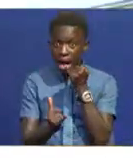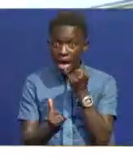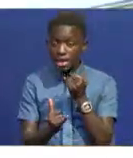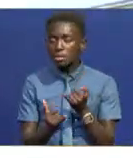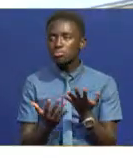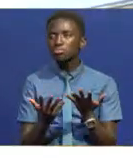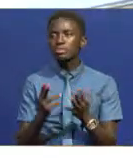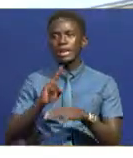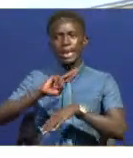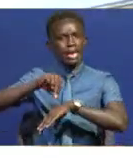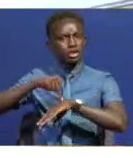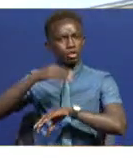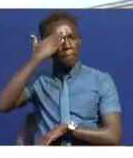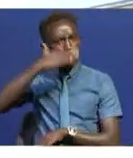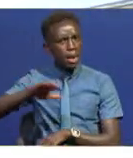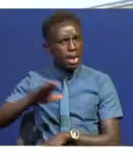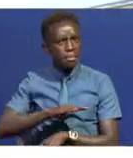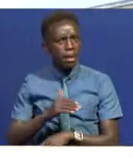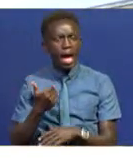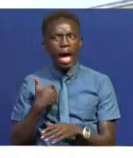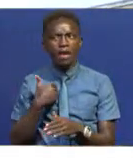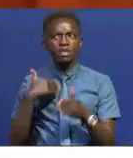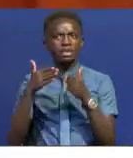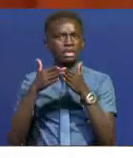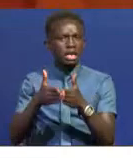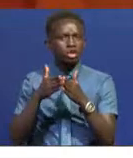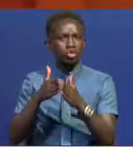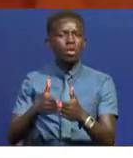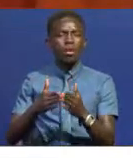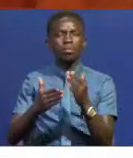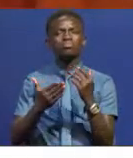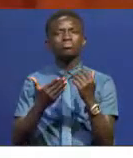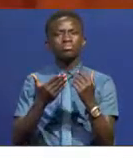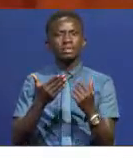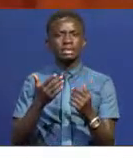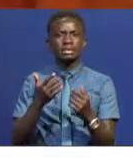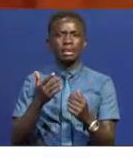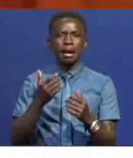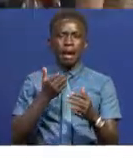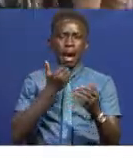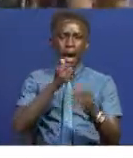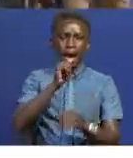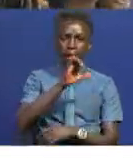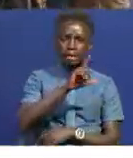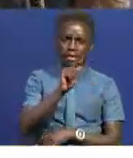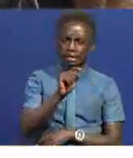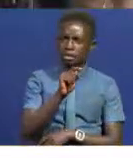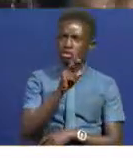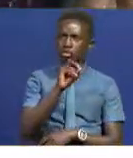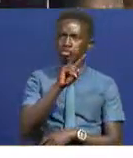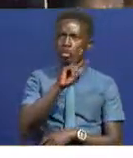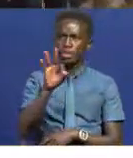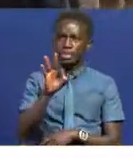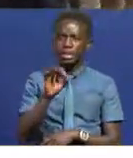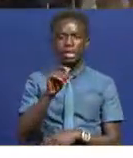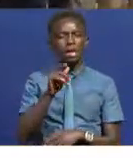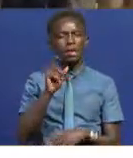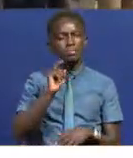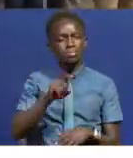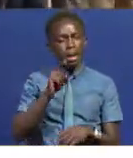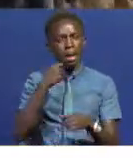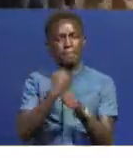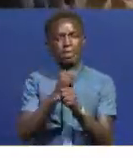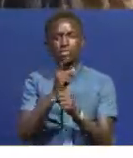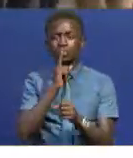over amending the Sexual Offences Act 2023 to criminalize seeking favor through sex. Amend, hold they say,